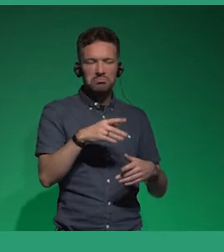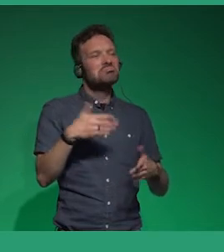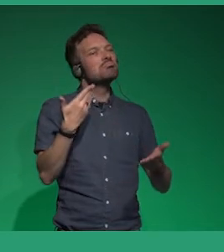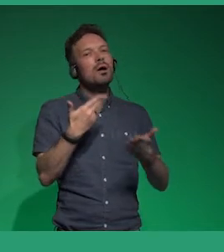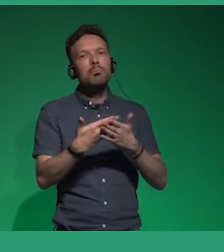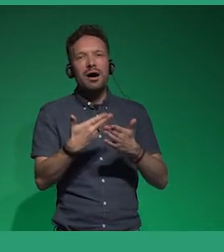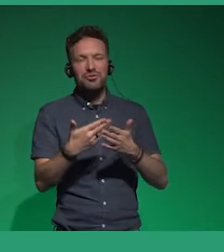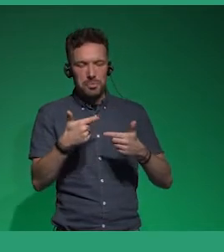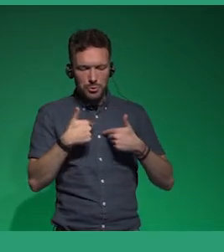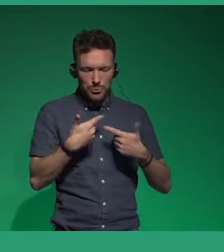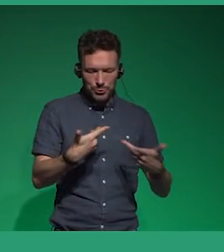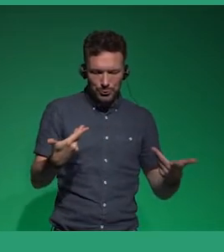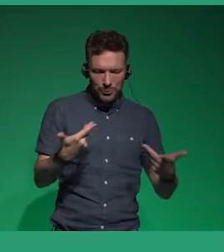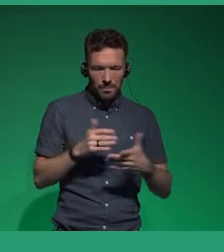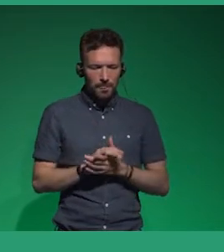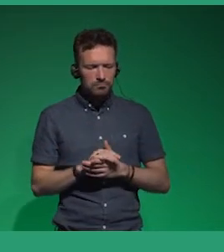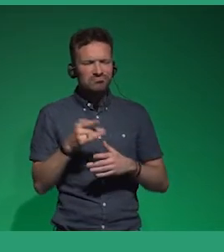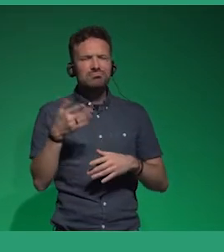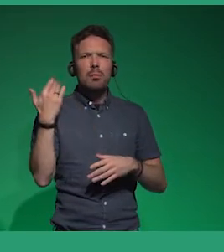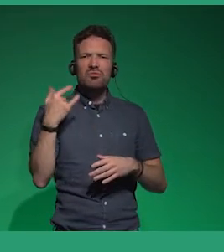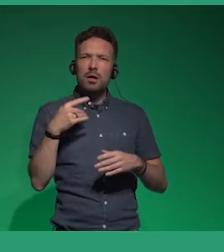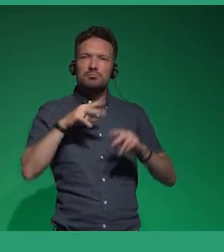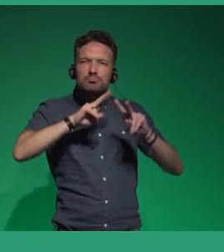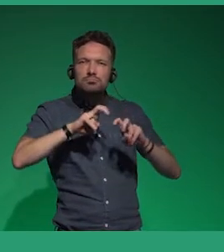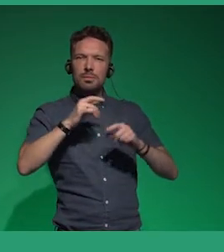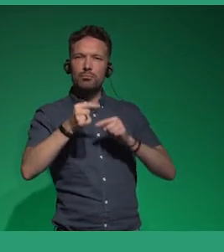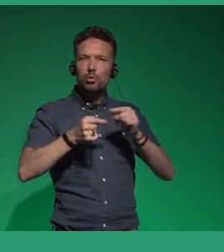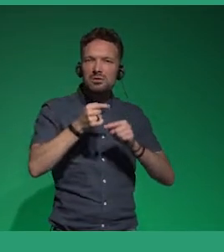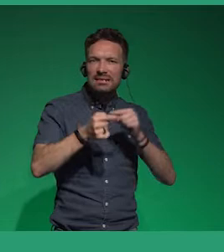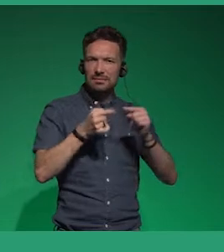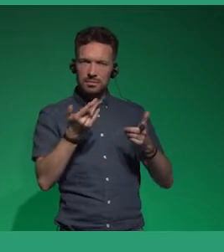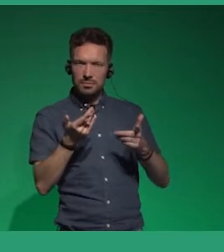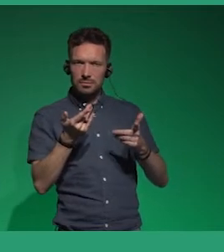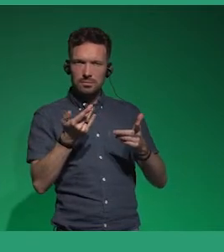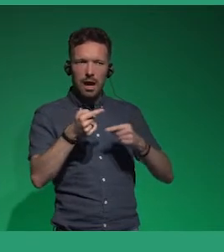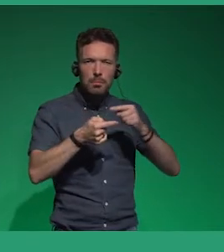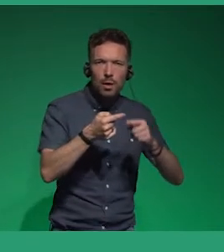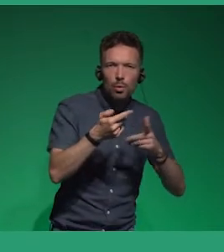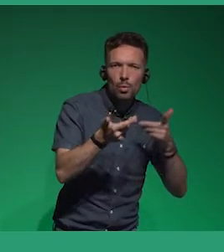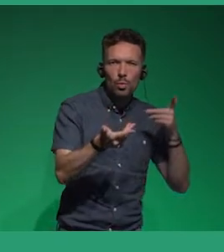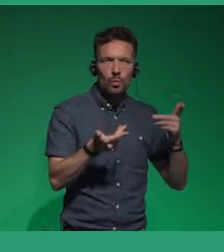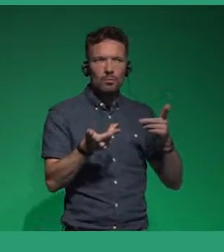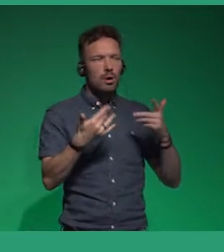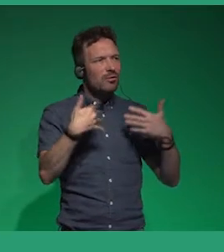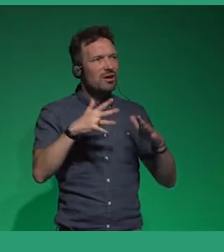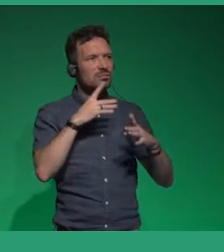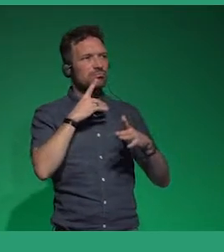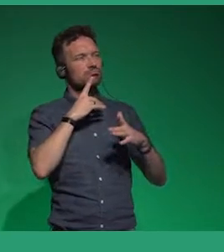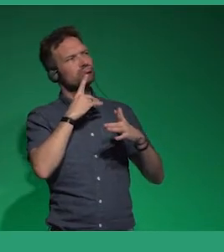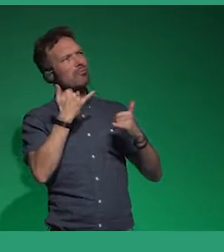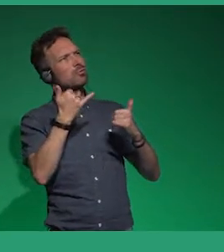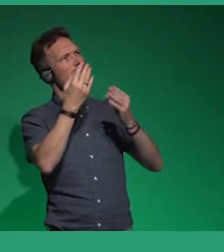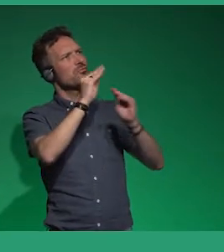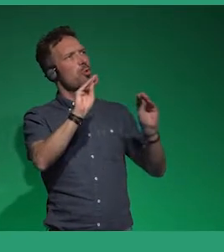We will hear more about this later. Siko Keluang and Fabian Brambach, who are sitting here, they will talk about